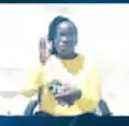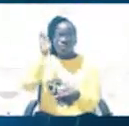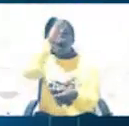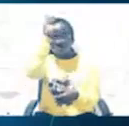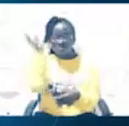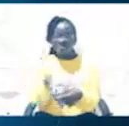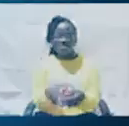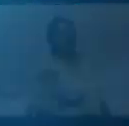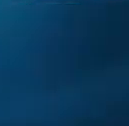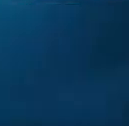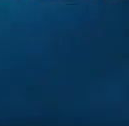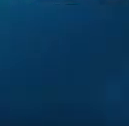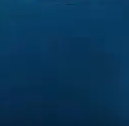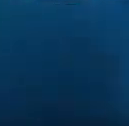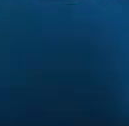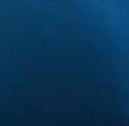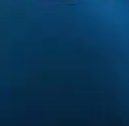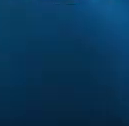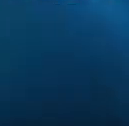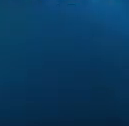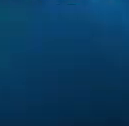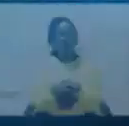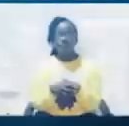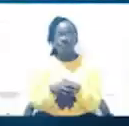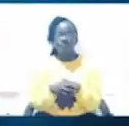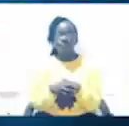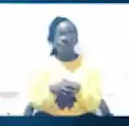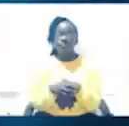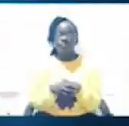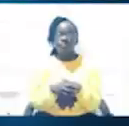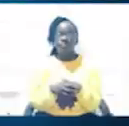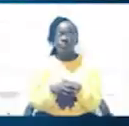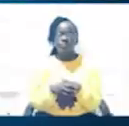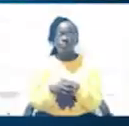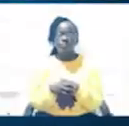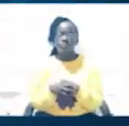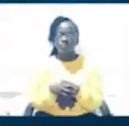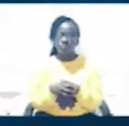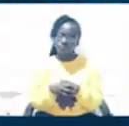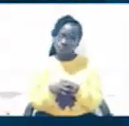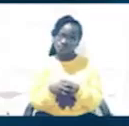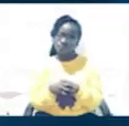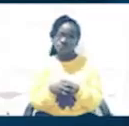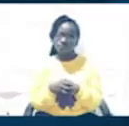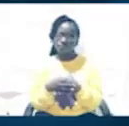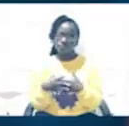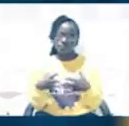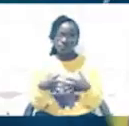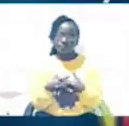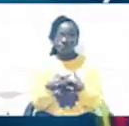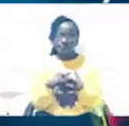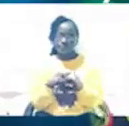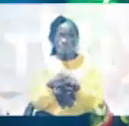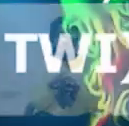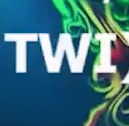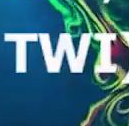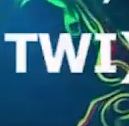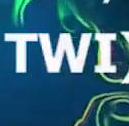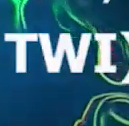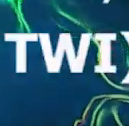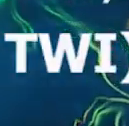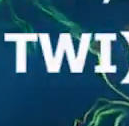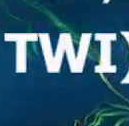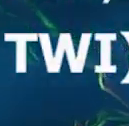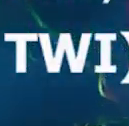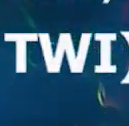said, "Minim say, o wo sori emu da edie akire no obe sori." Jesus said, "No say. Mini